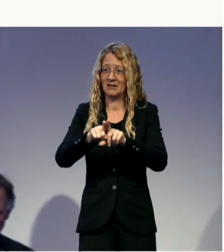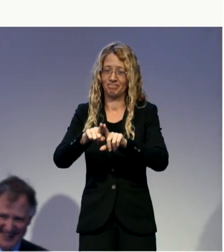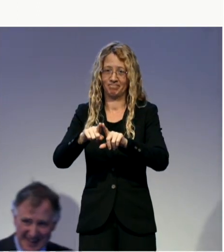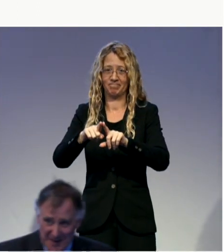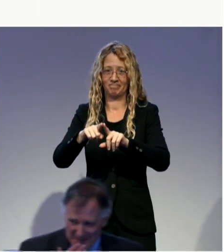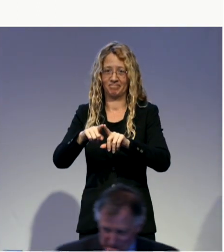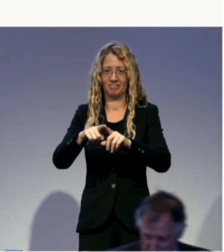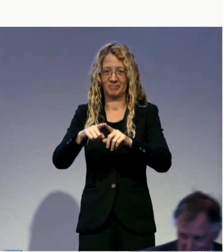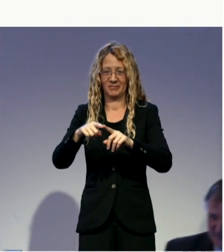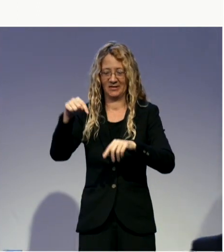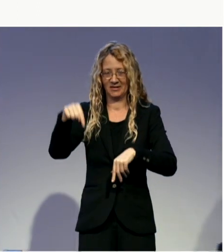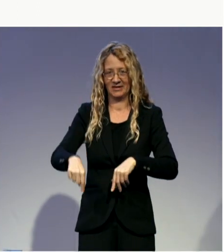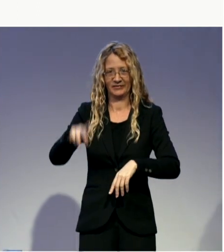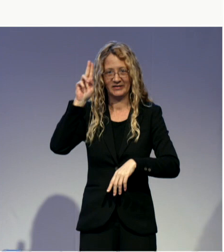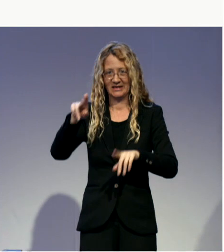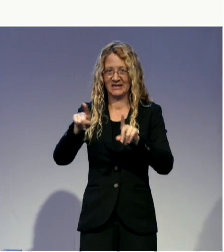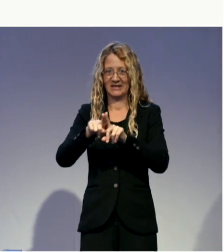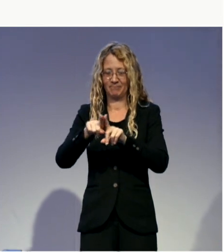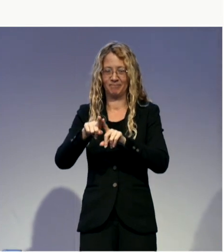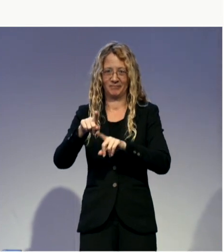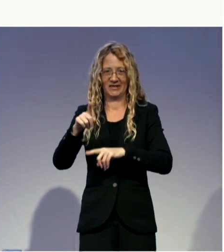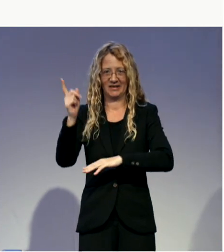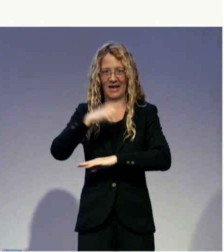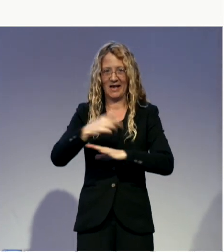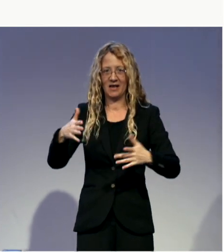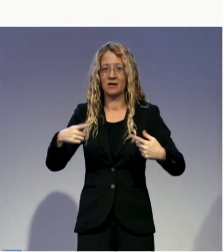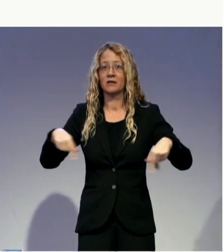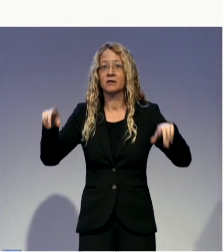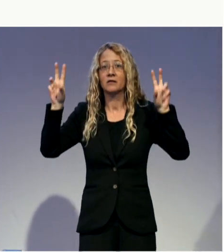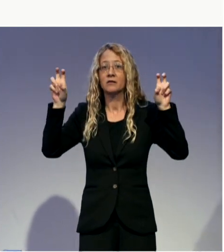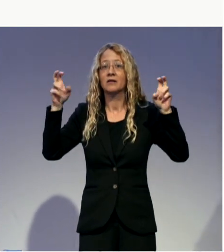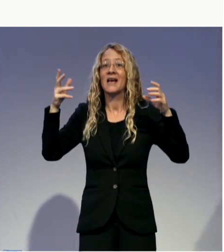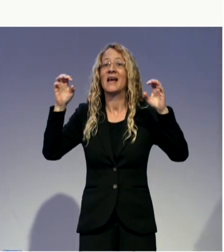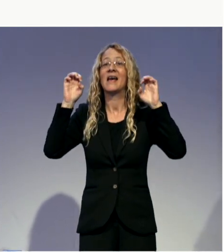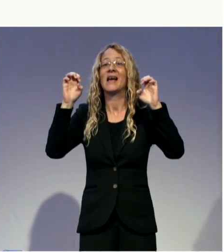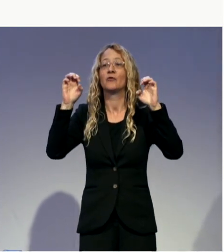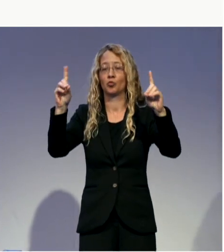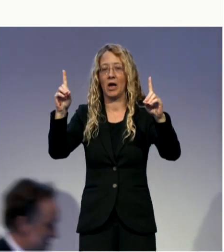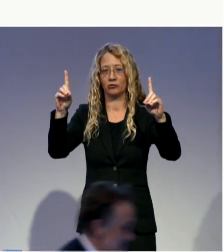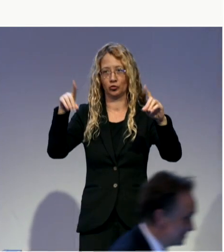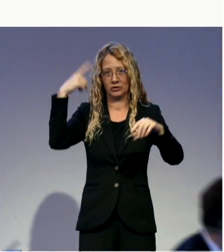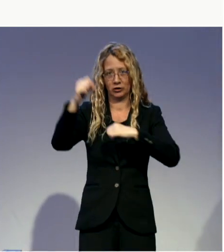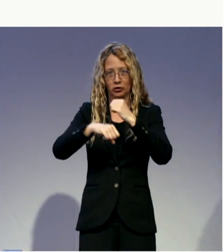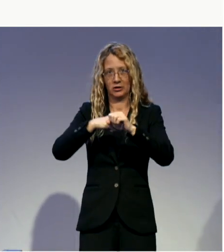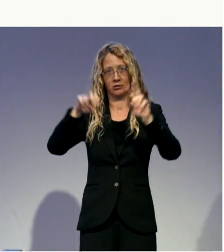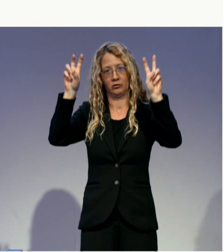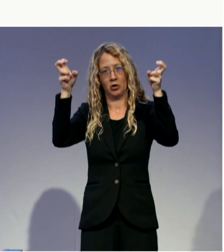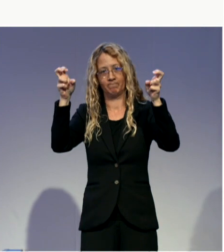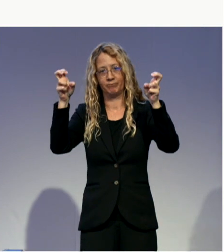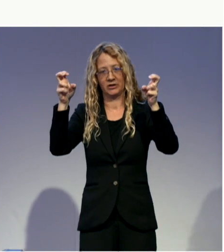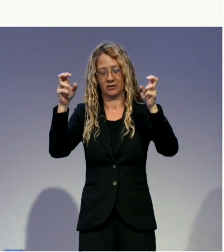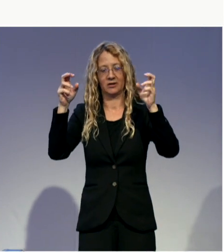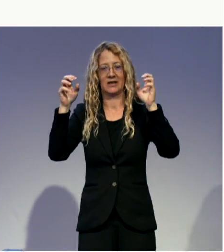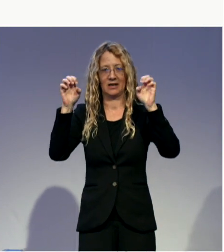be education. And don't forget to send us the best possible innovations out of